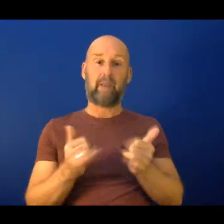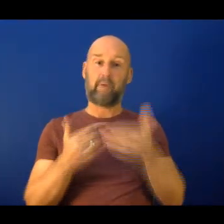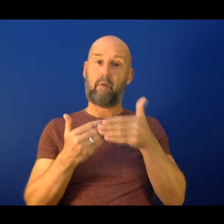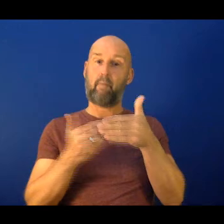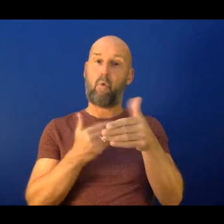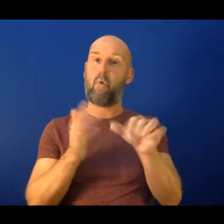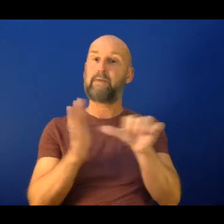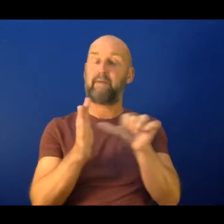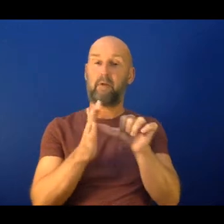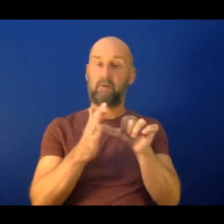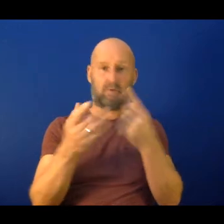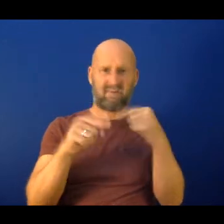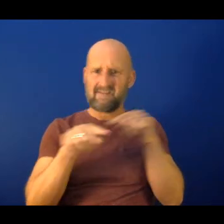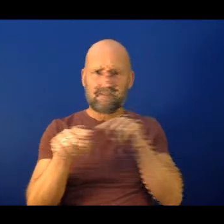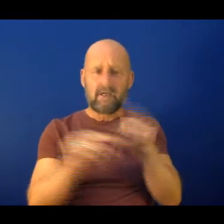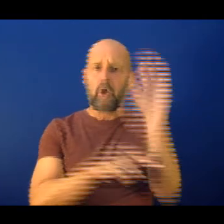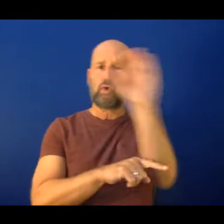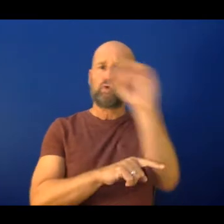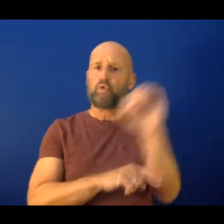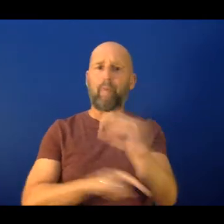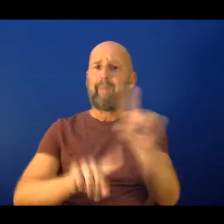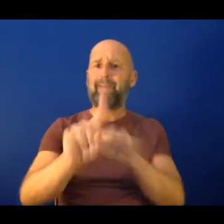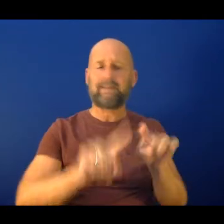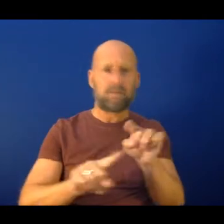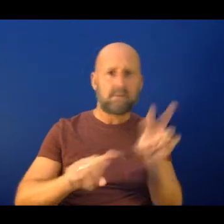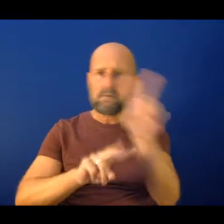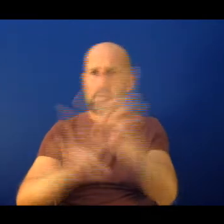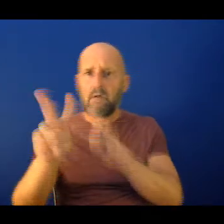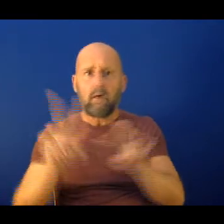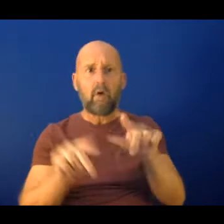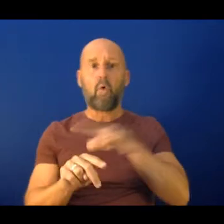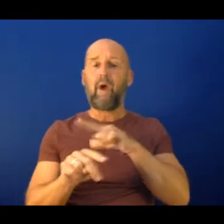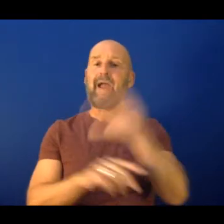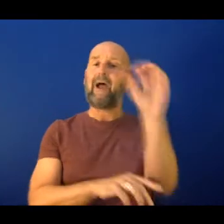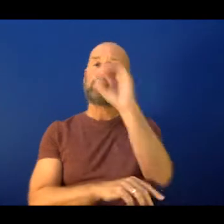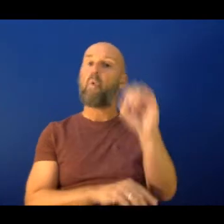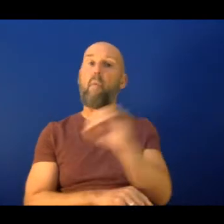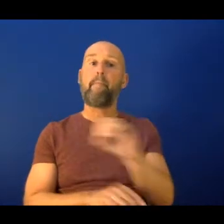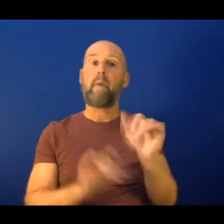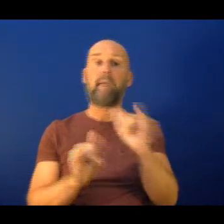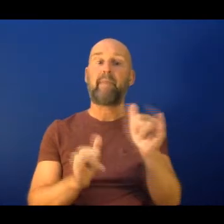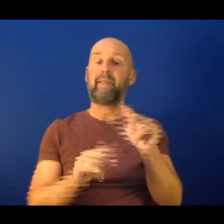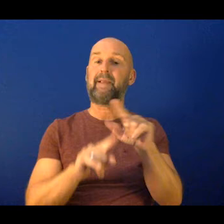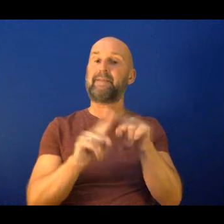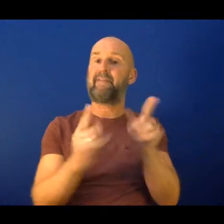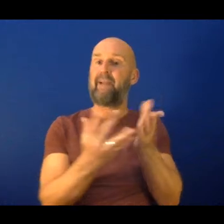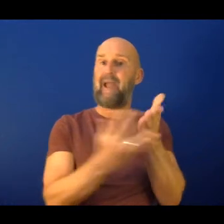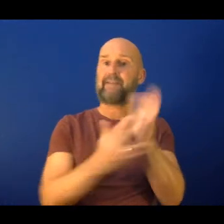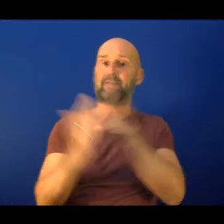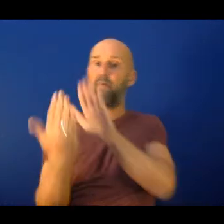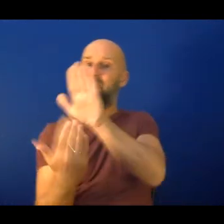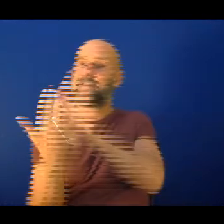harder to follow a Zoom meeting, because I kind of think in a Zoom meeting, I might have different access